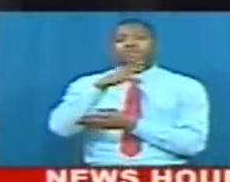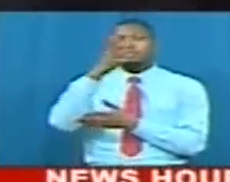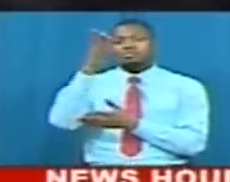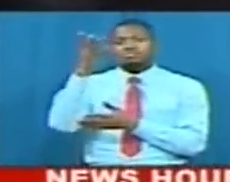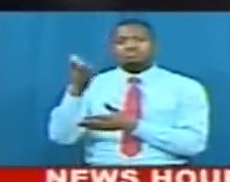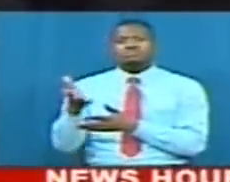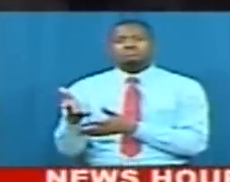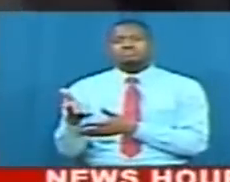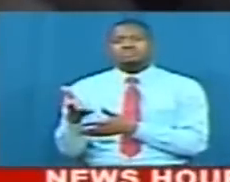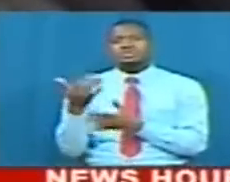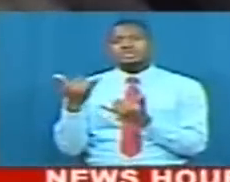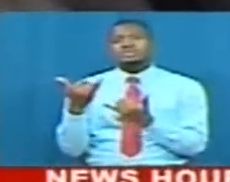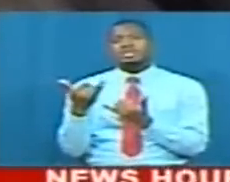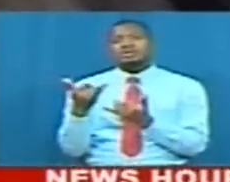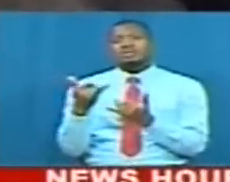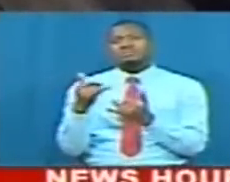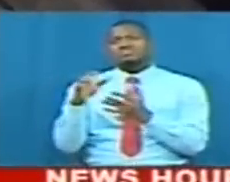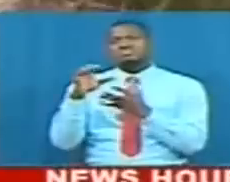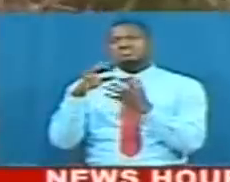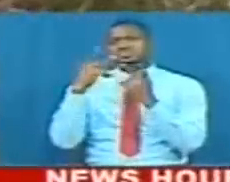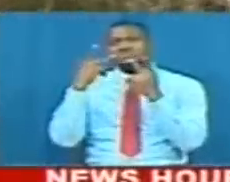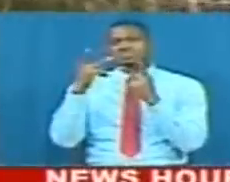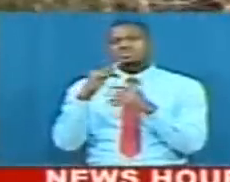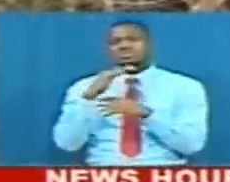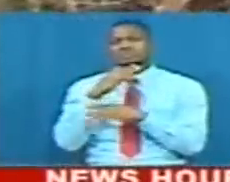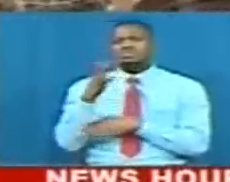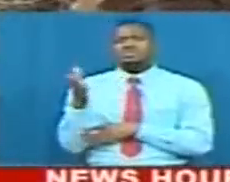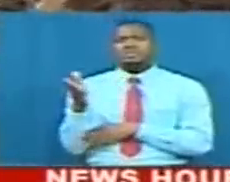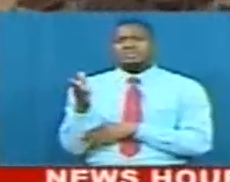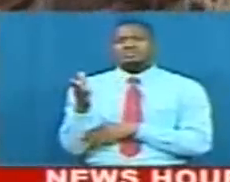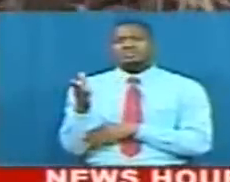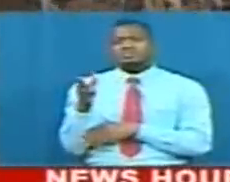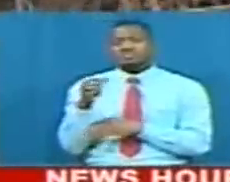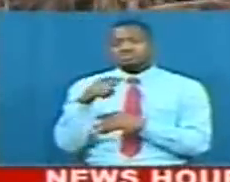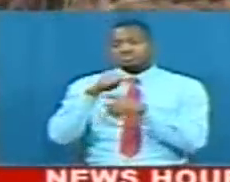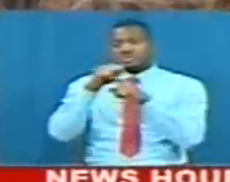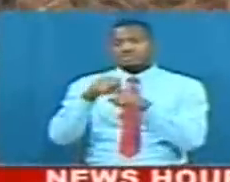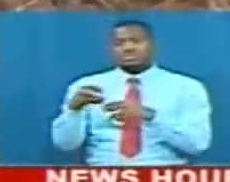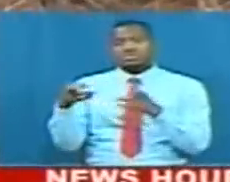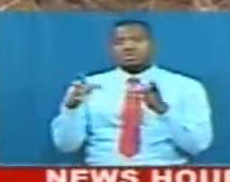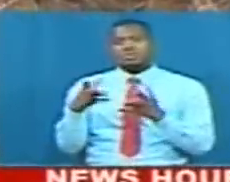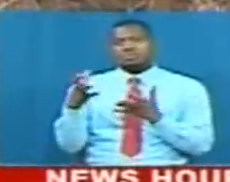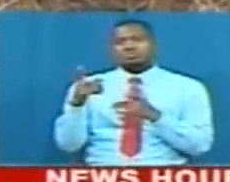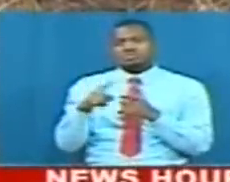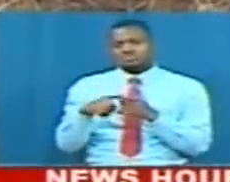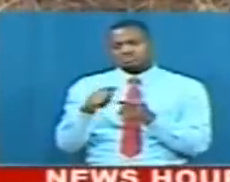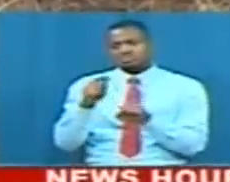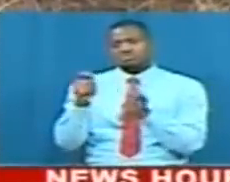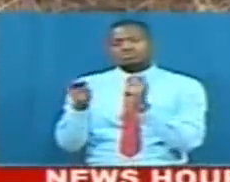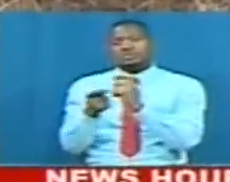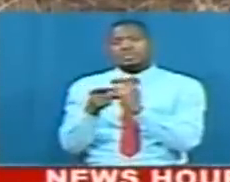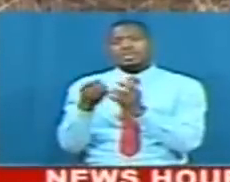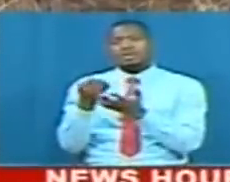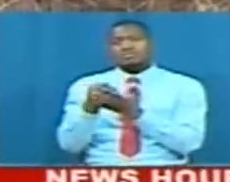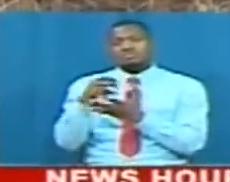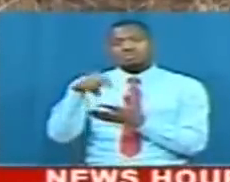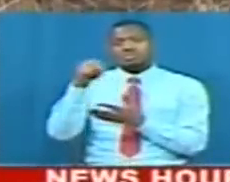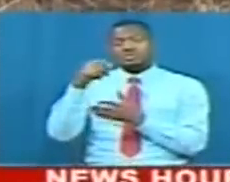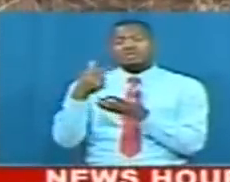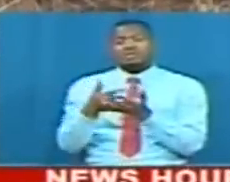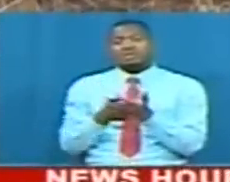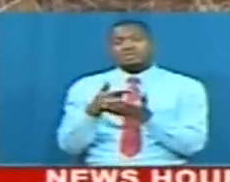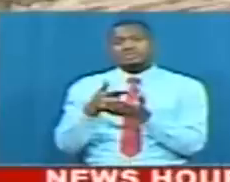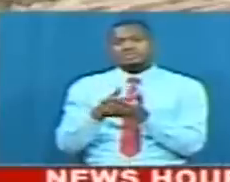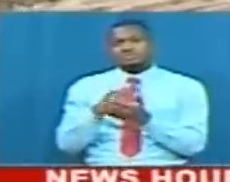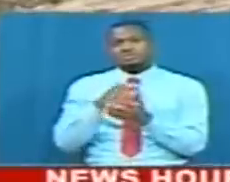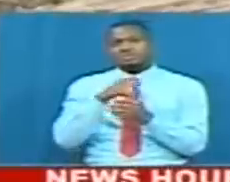his orders. They are now in shambles. Bimoba traditional rulers, wanting to revitalize the economy of northern